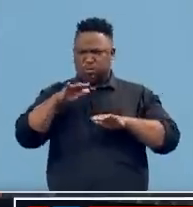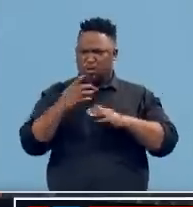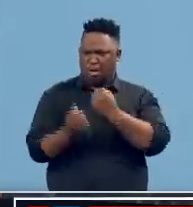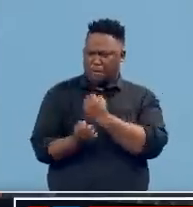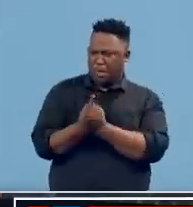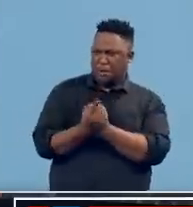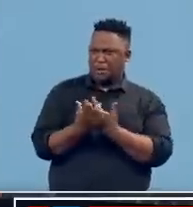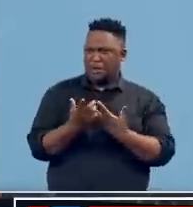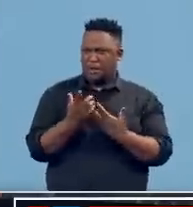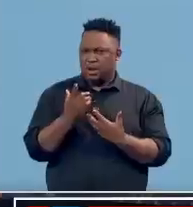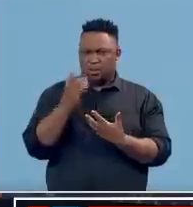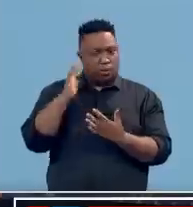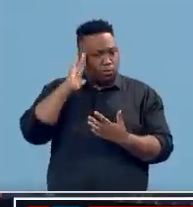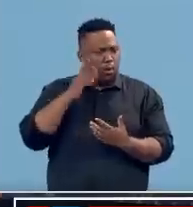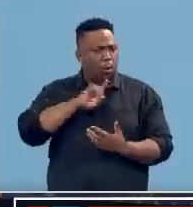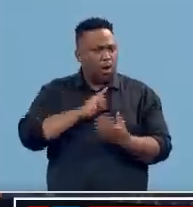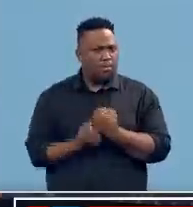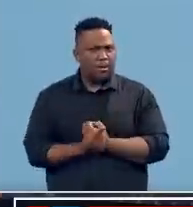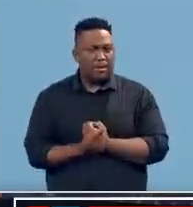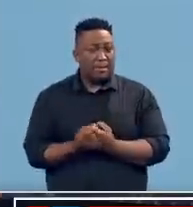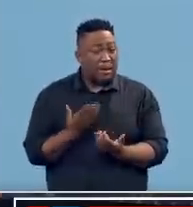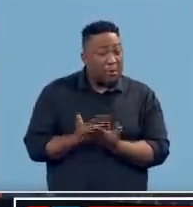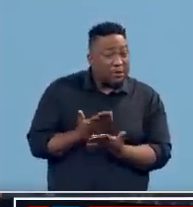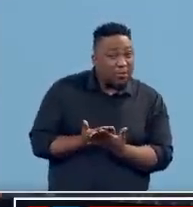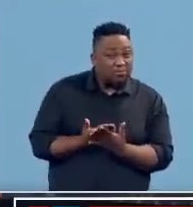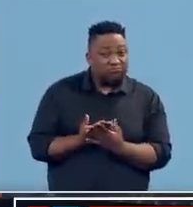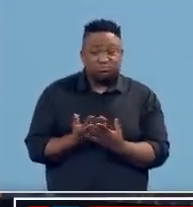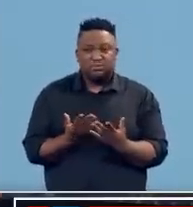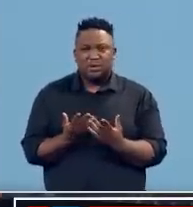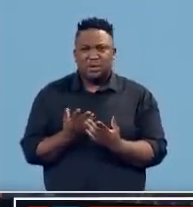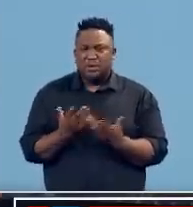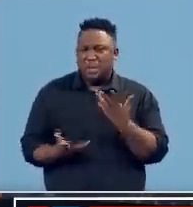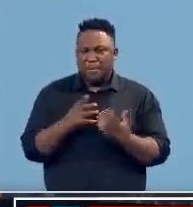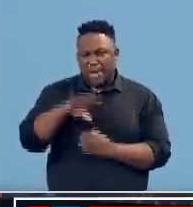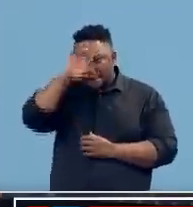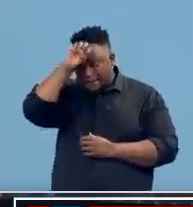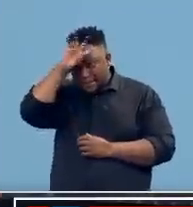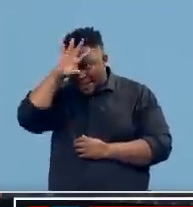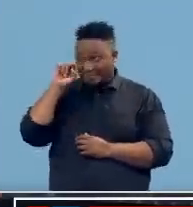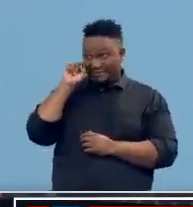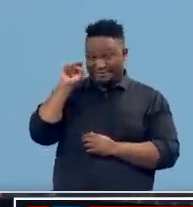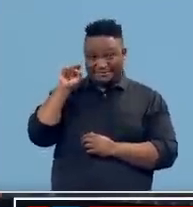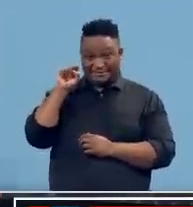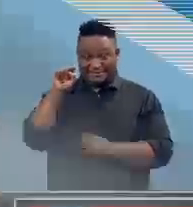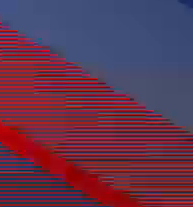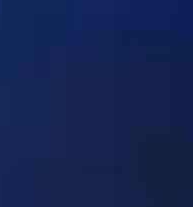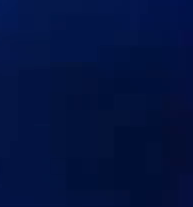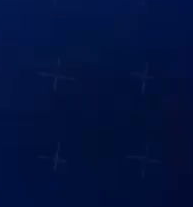earthquake is unknown at the moment. Do we know what could have possibly caused this? Is it linked to mining in the area?